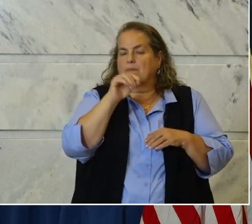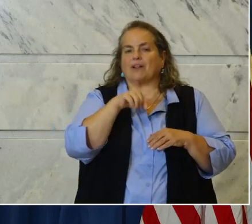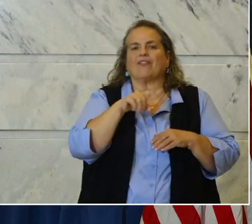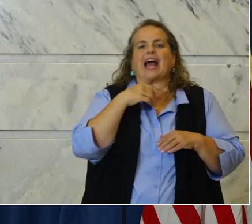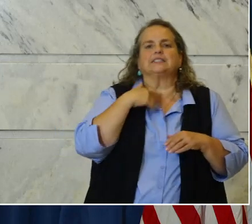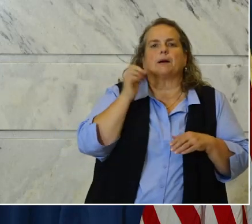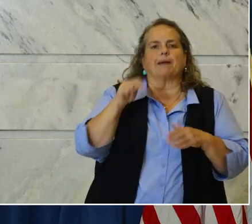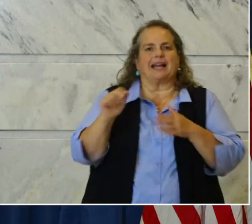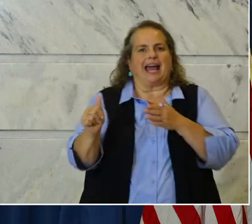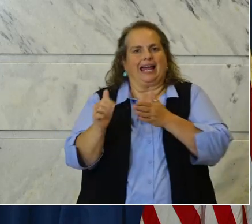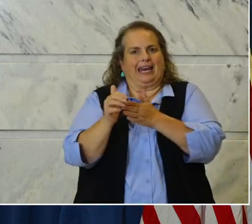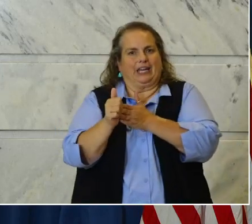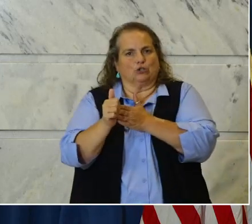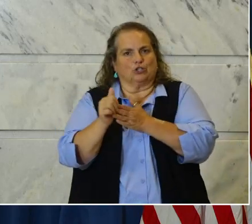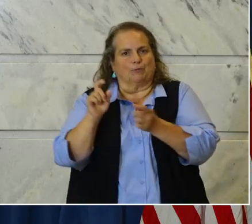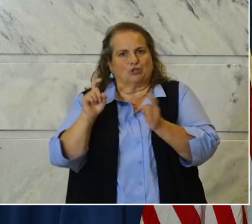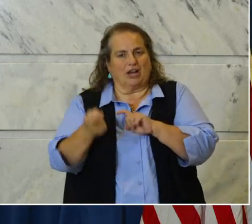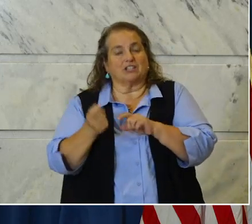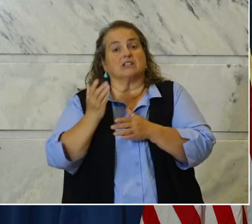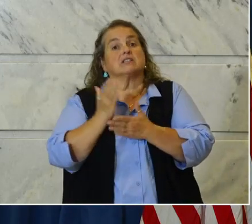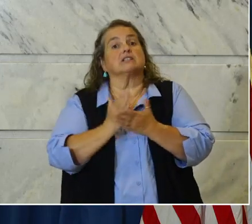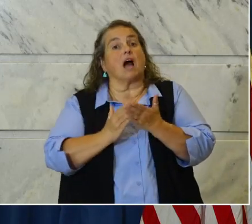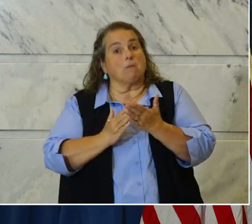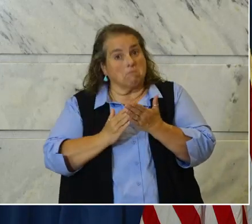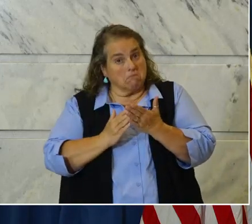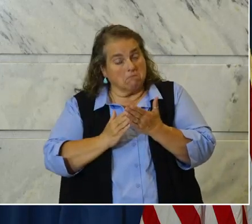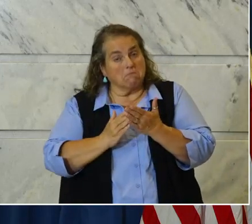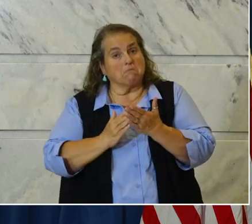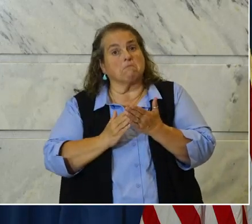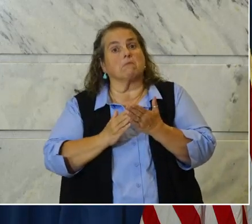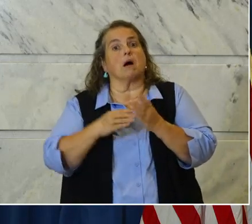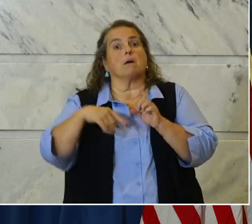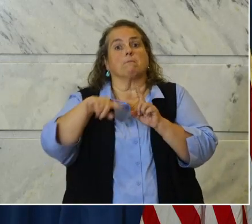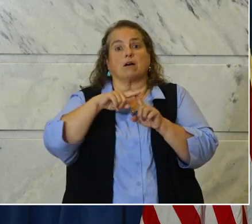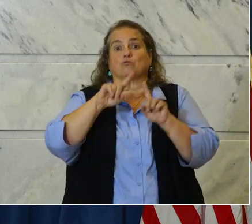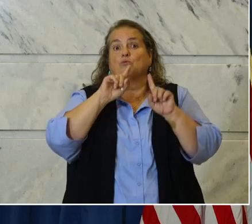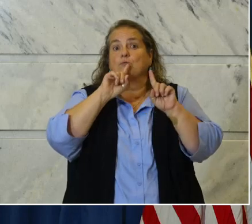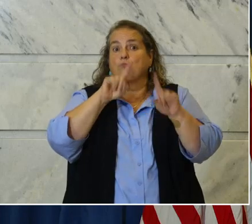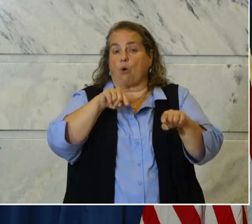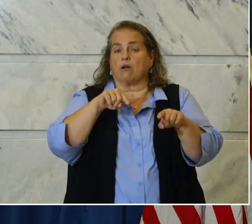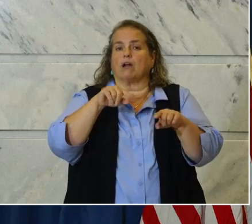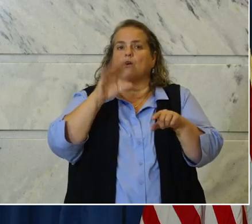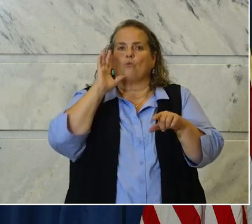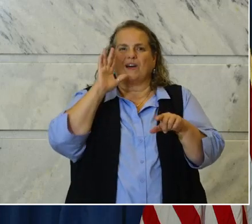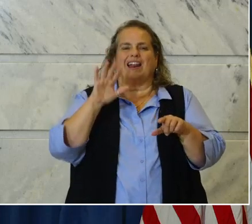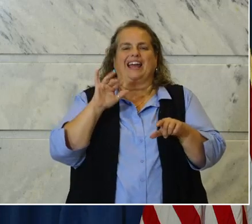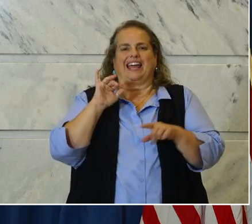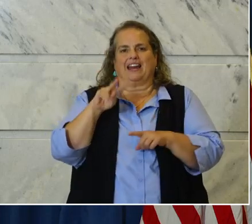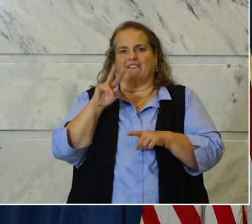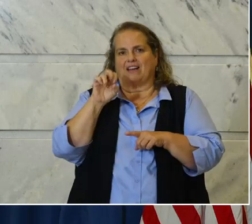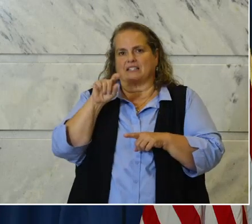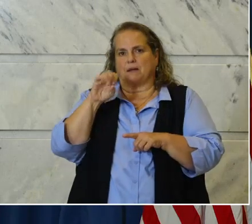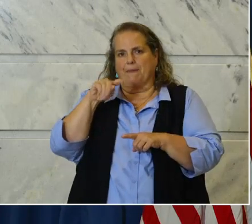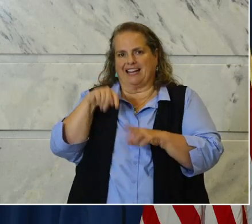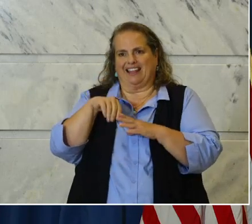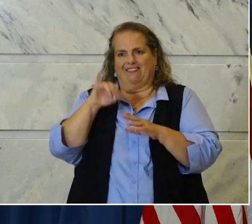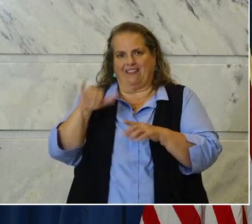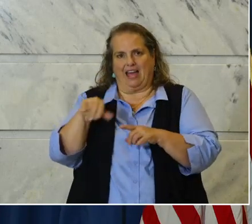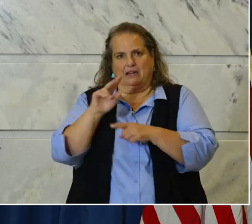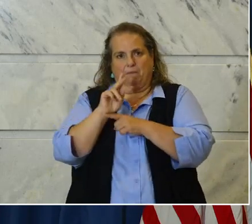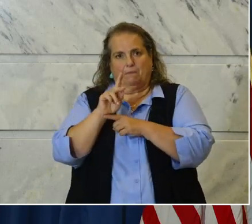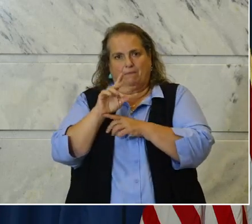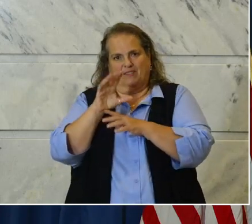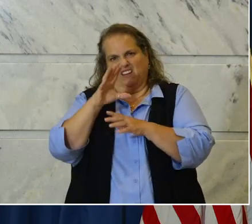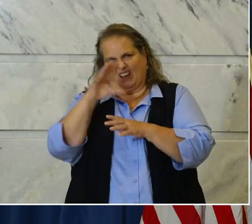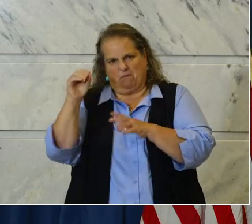some positive reports on investment in the plant. What I want to make sure, even with all